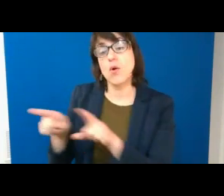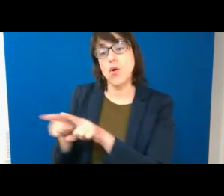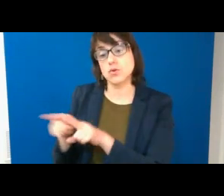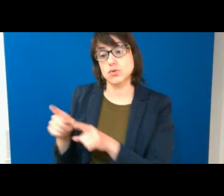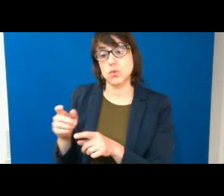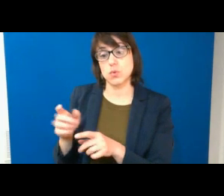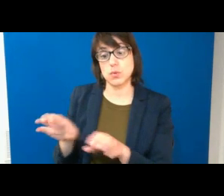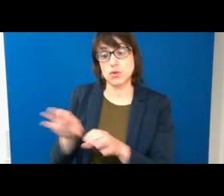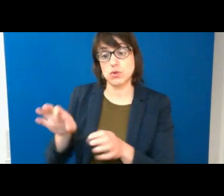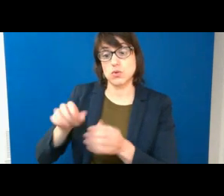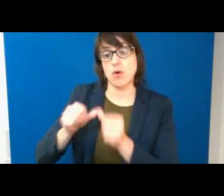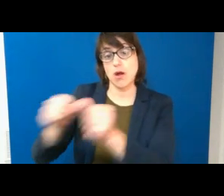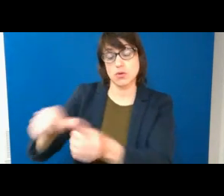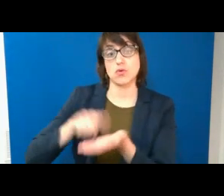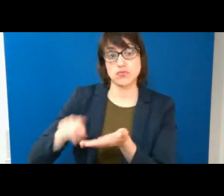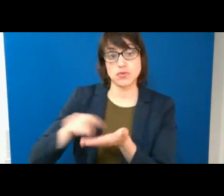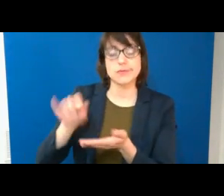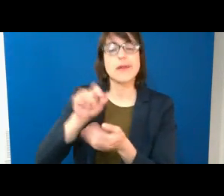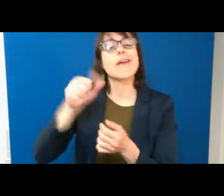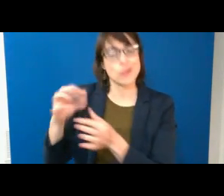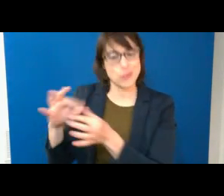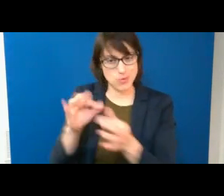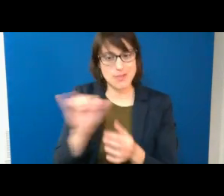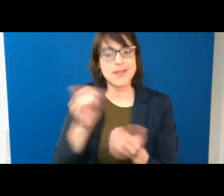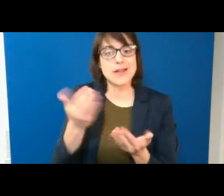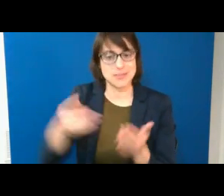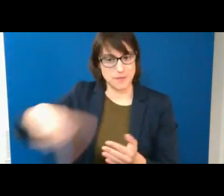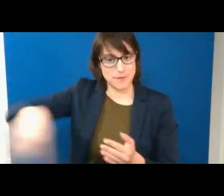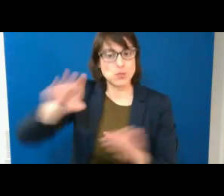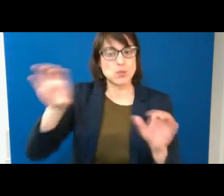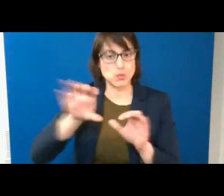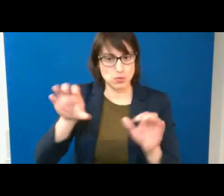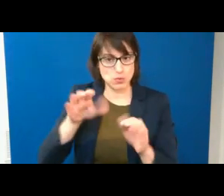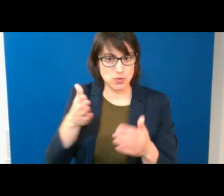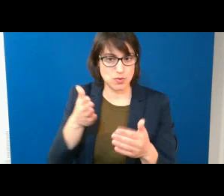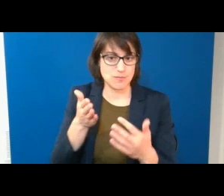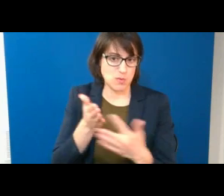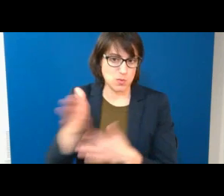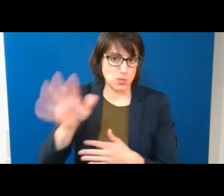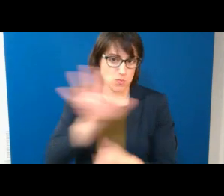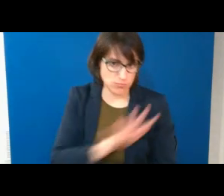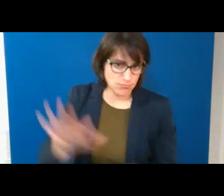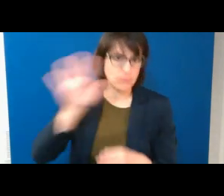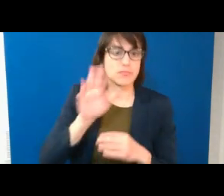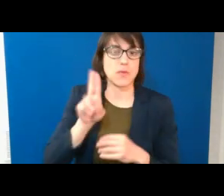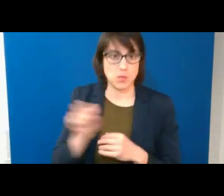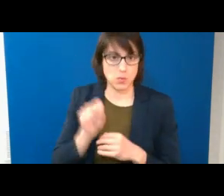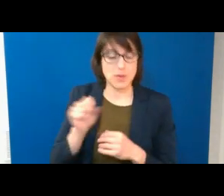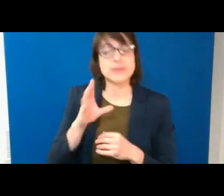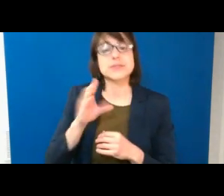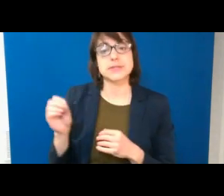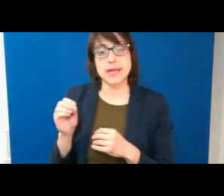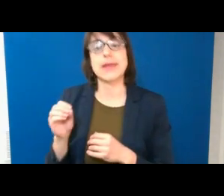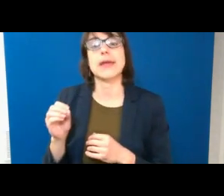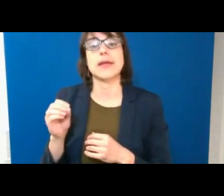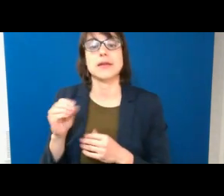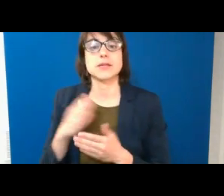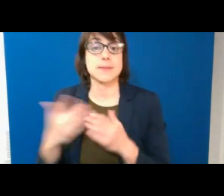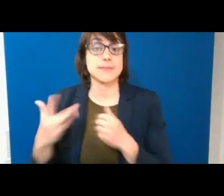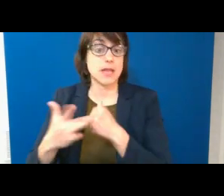coalitions like some of you all are doing throughout the United States and other reuse technologies and solutions that we can bring to Miami to